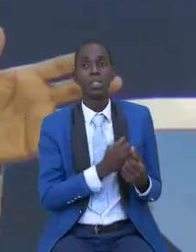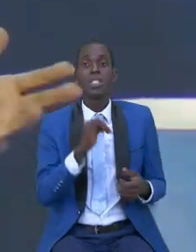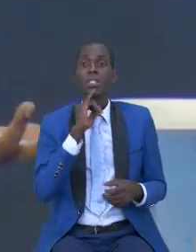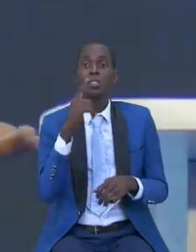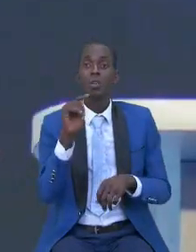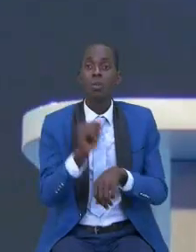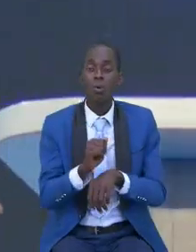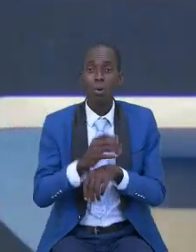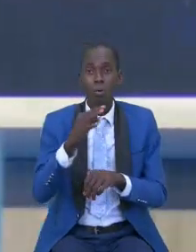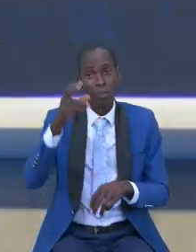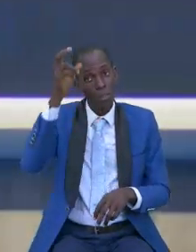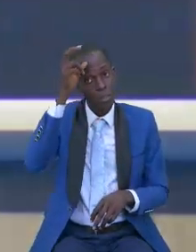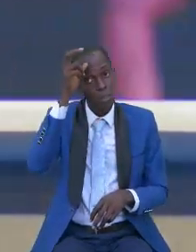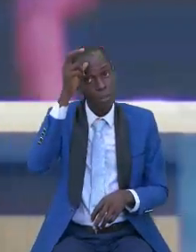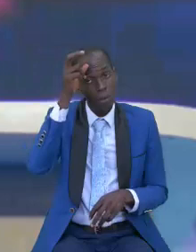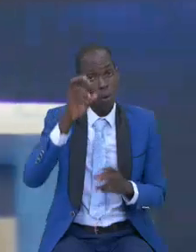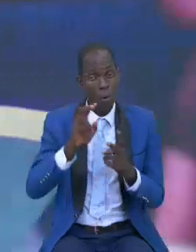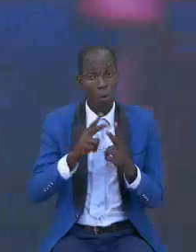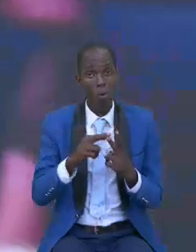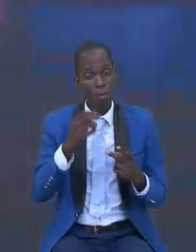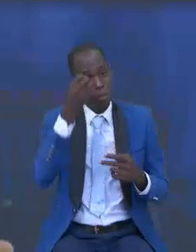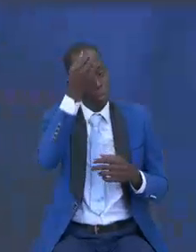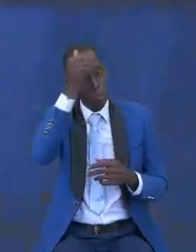work of the devil. Or is that the work of God?